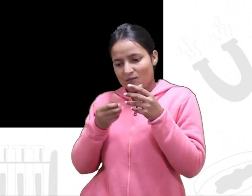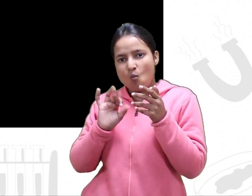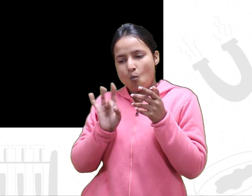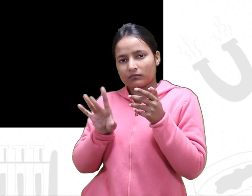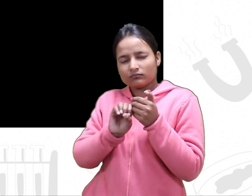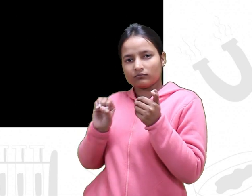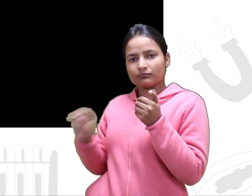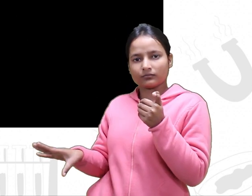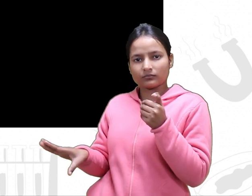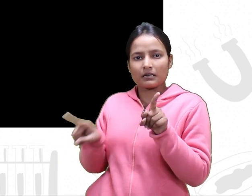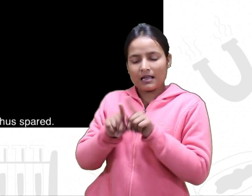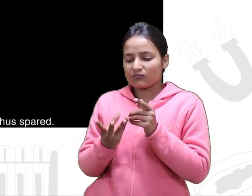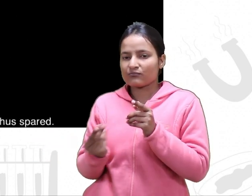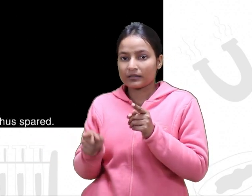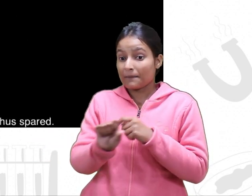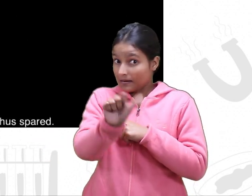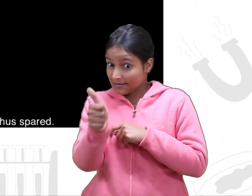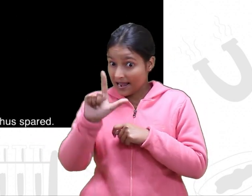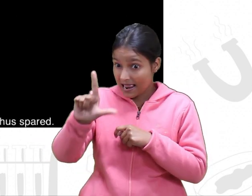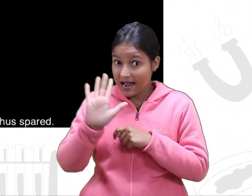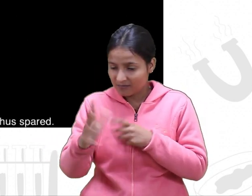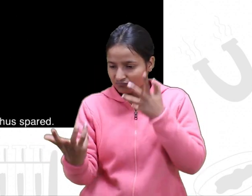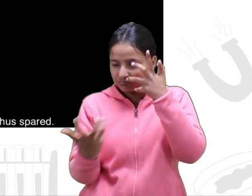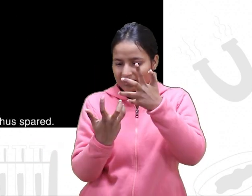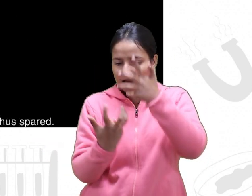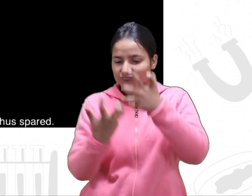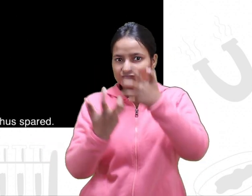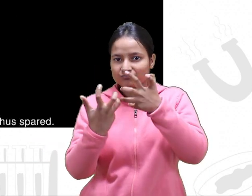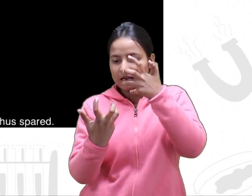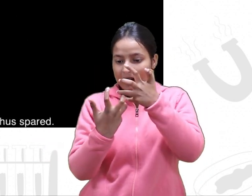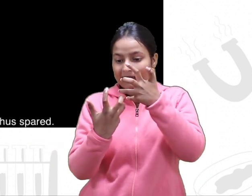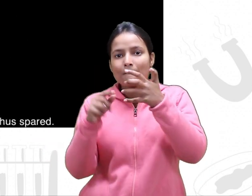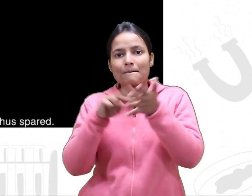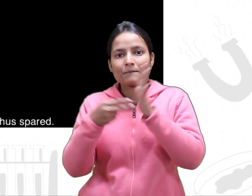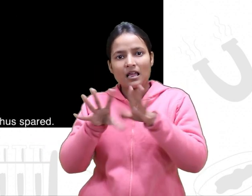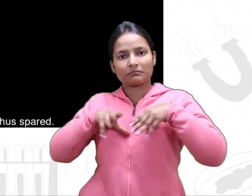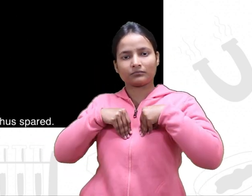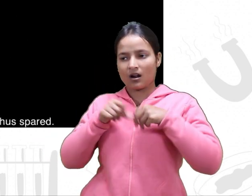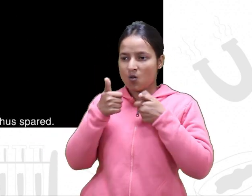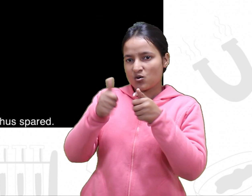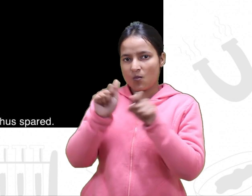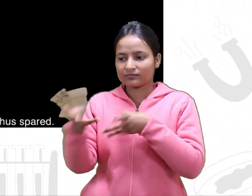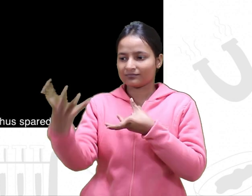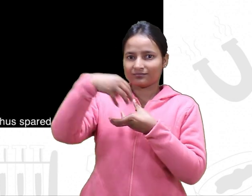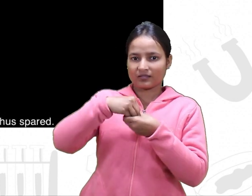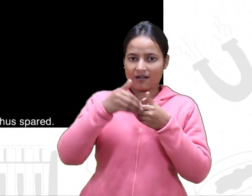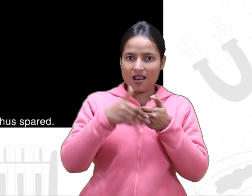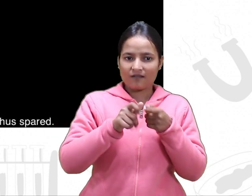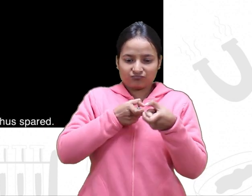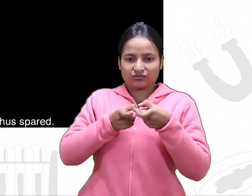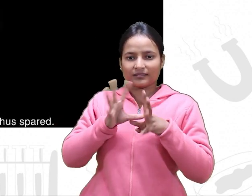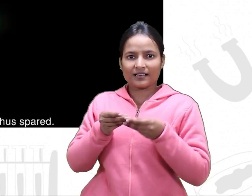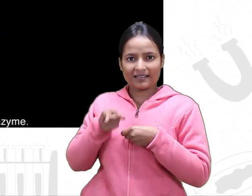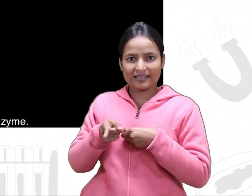cannot be used in protein translation. On the other hand, the L amino acids bound to tRNA don't fit into the pocket and